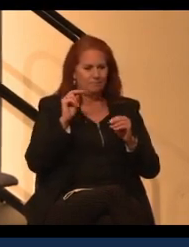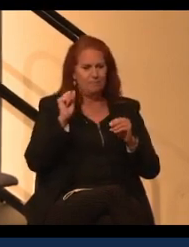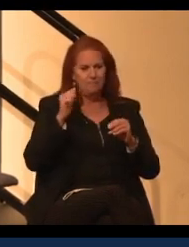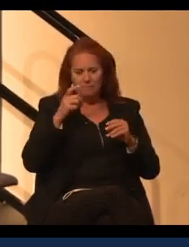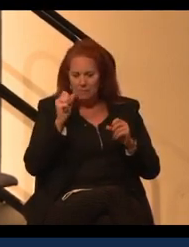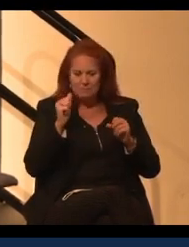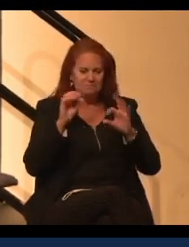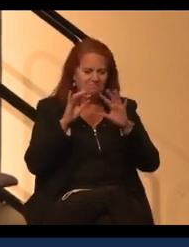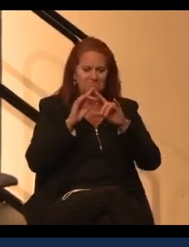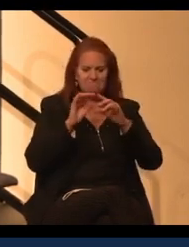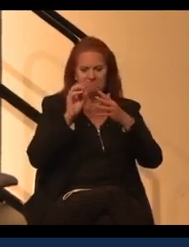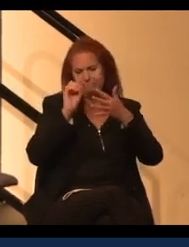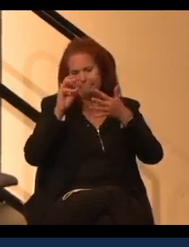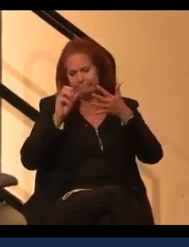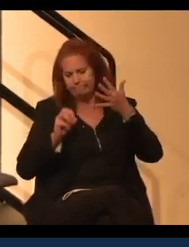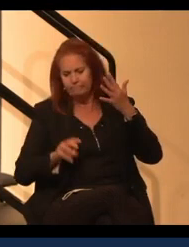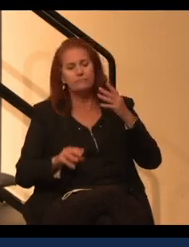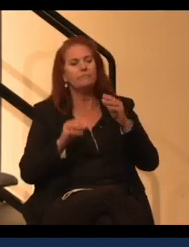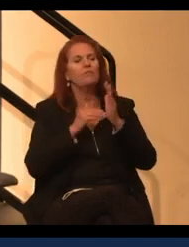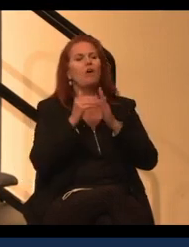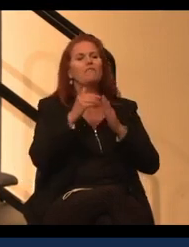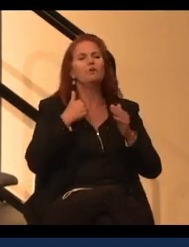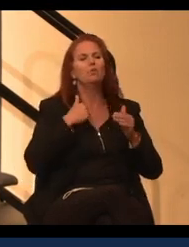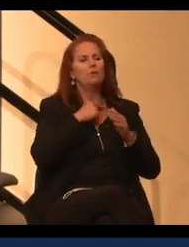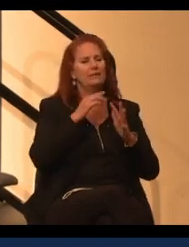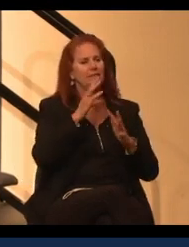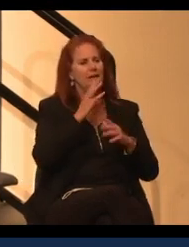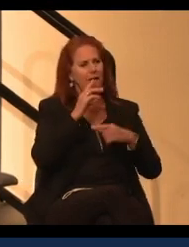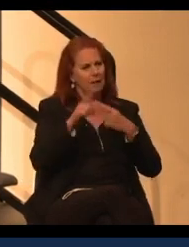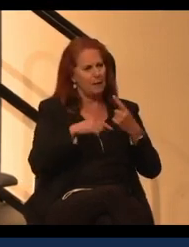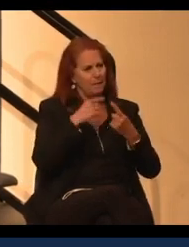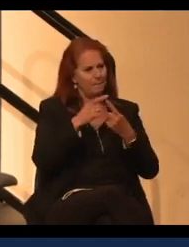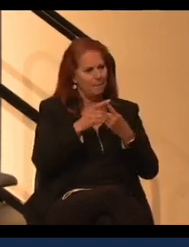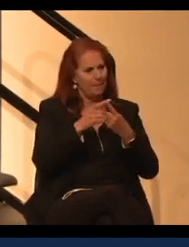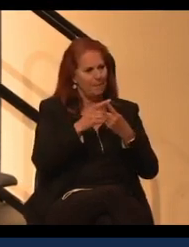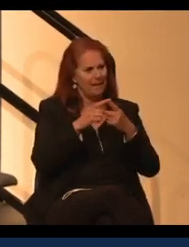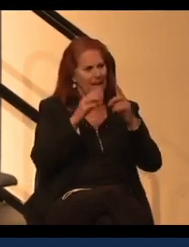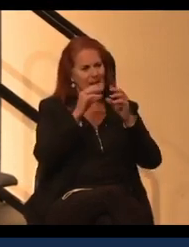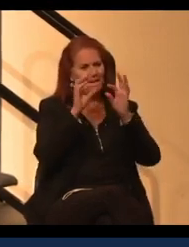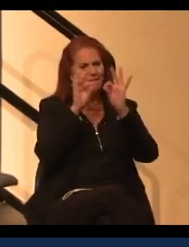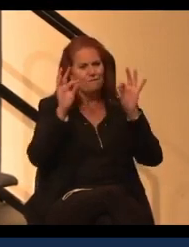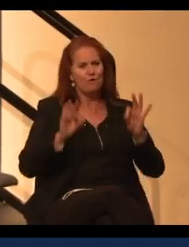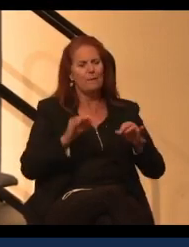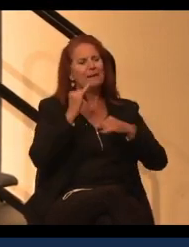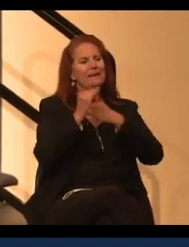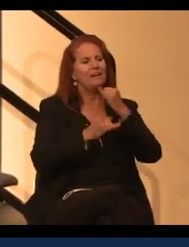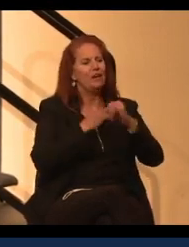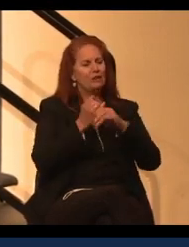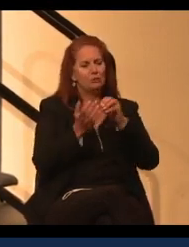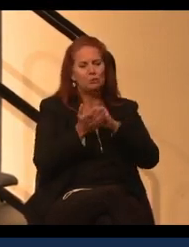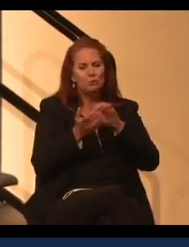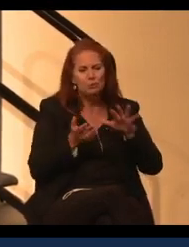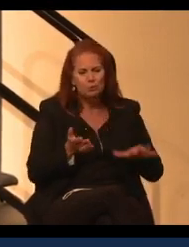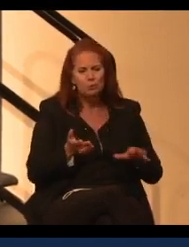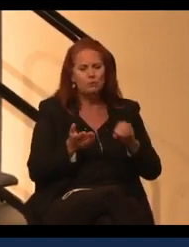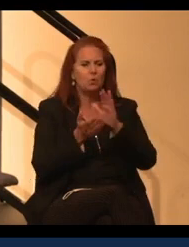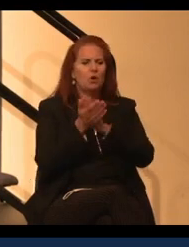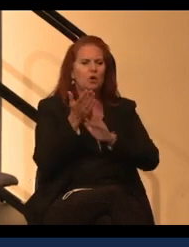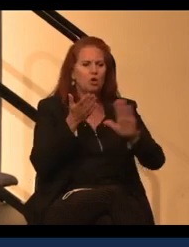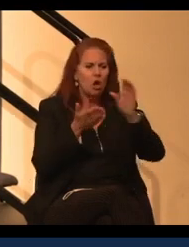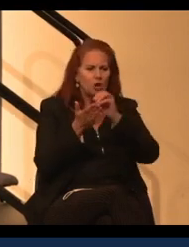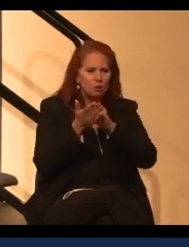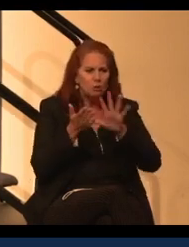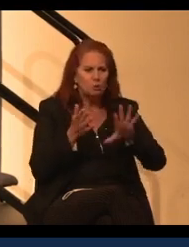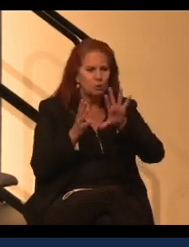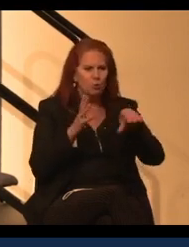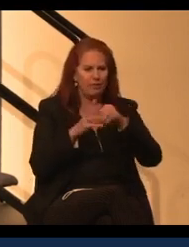NAFSA, whatever conference you go to, oftentimes we talk about and frame international students or college students